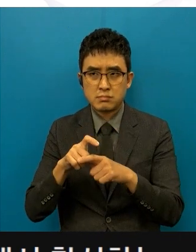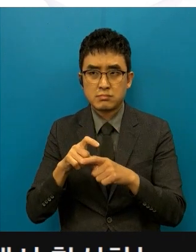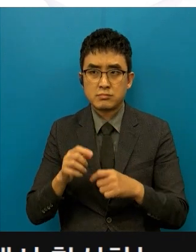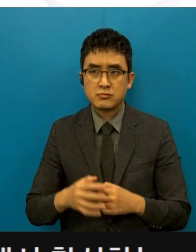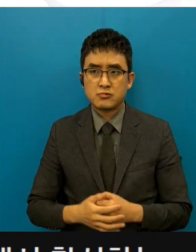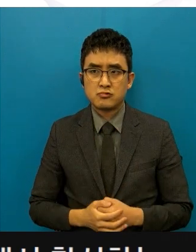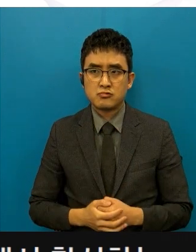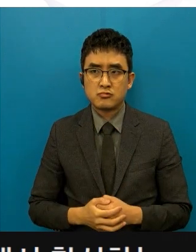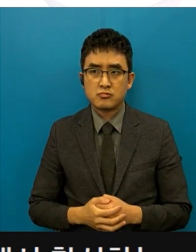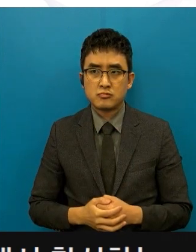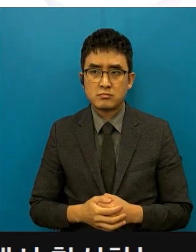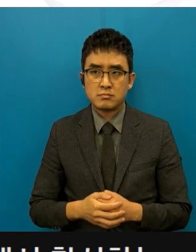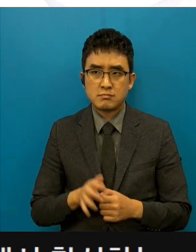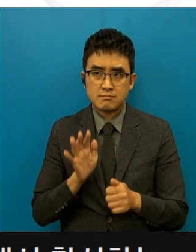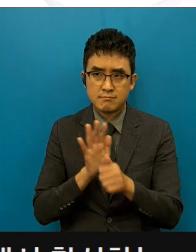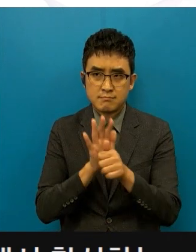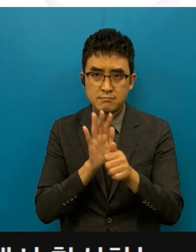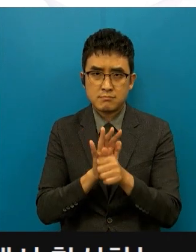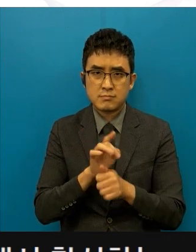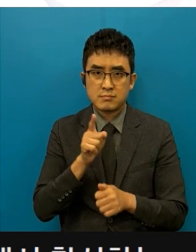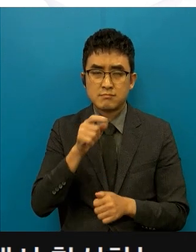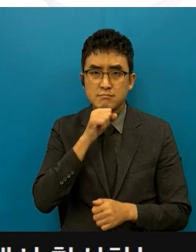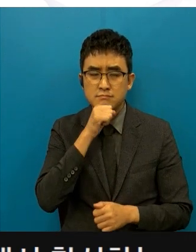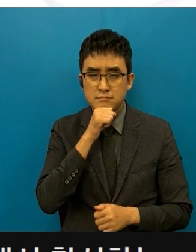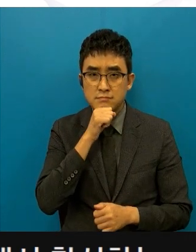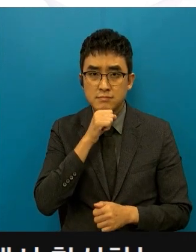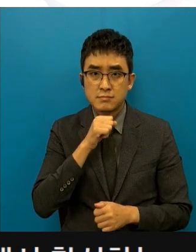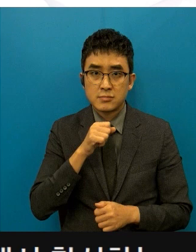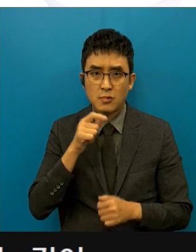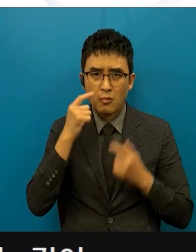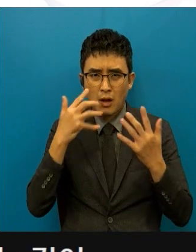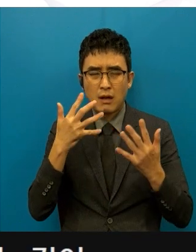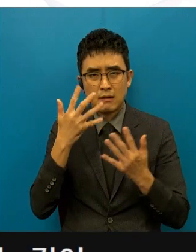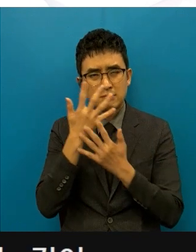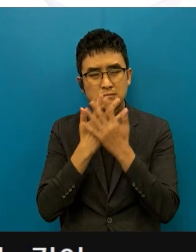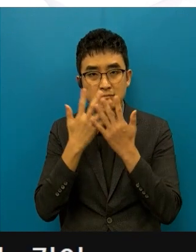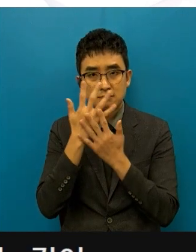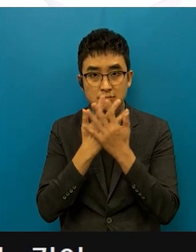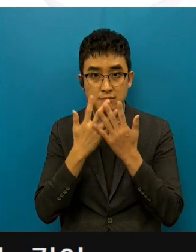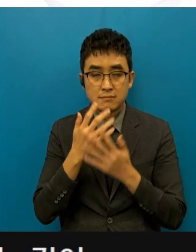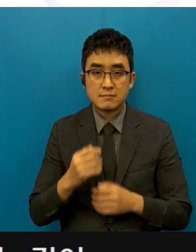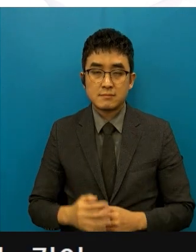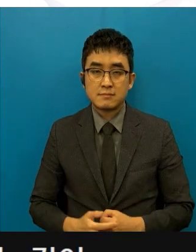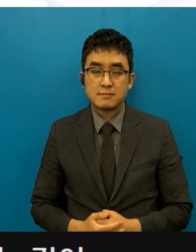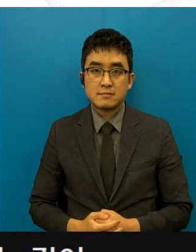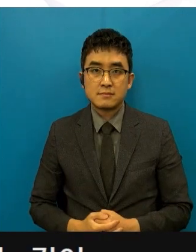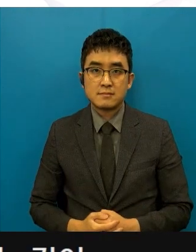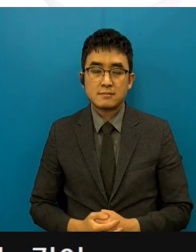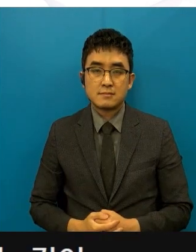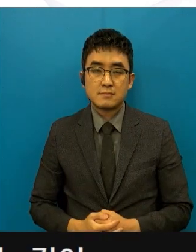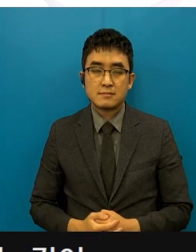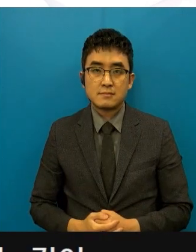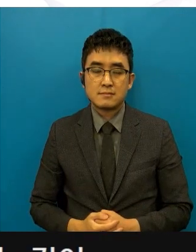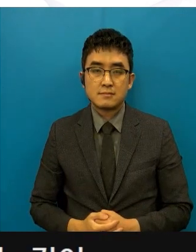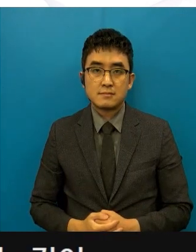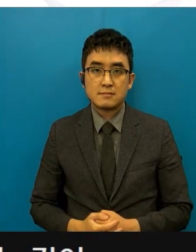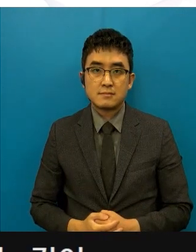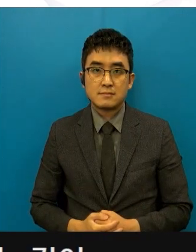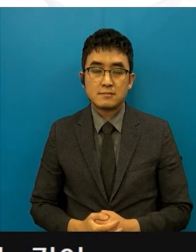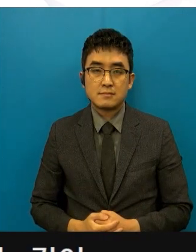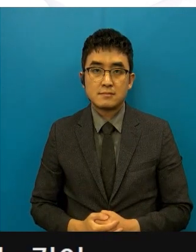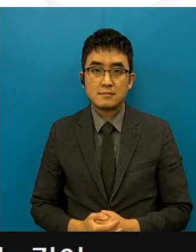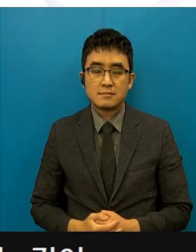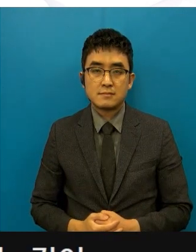death prevail and discussion about their own death and even death of parents within families